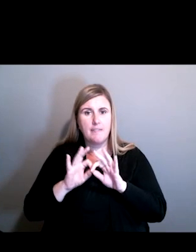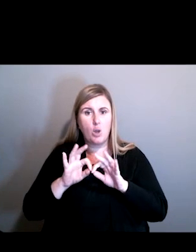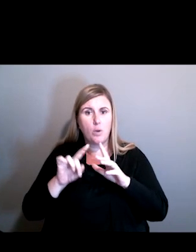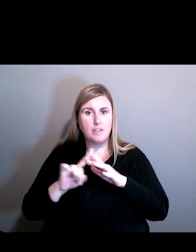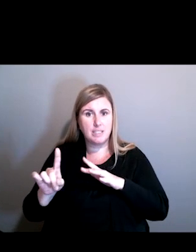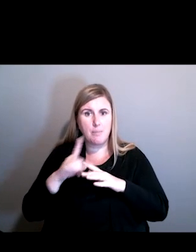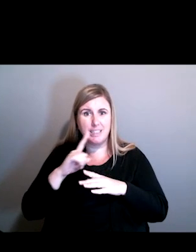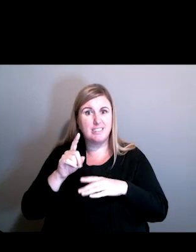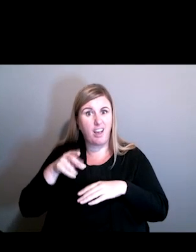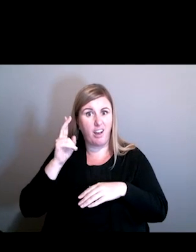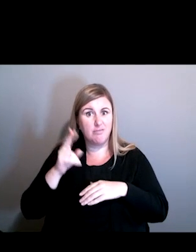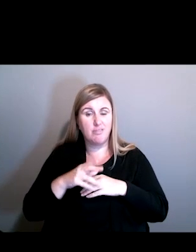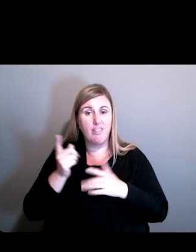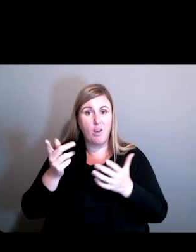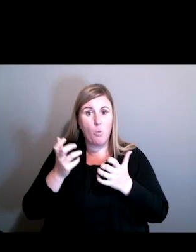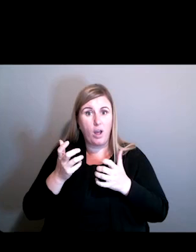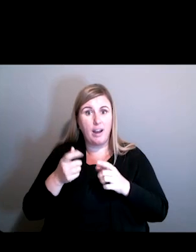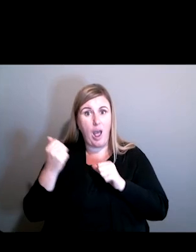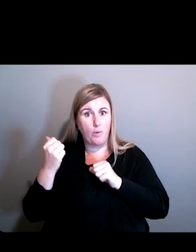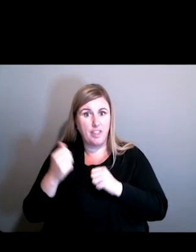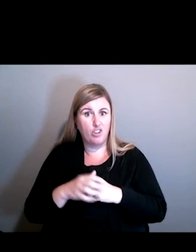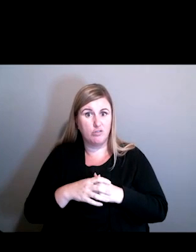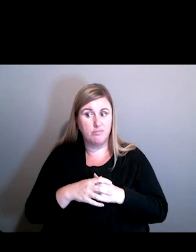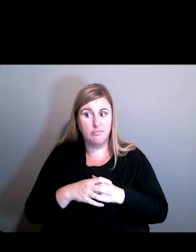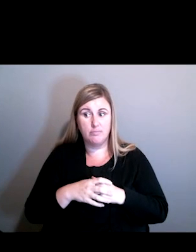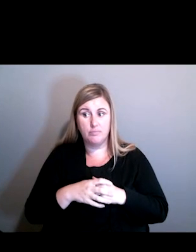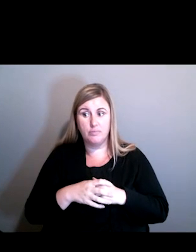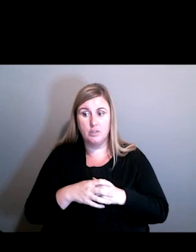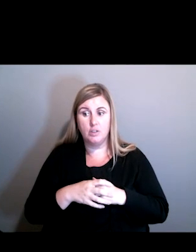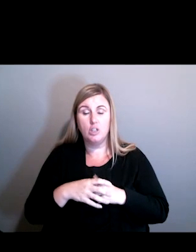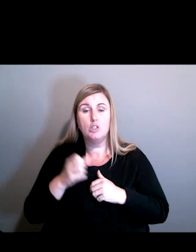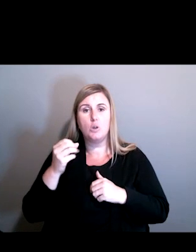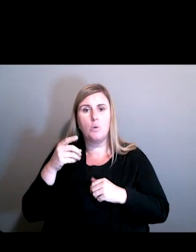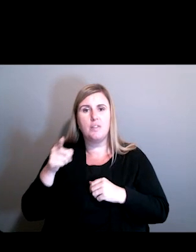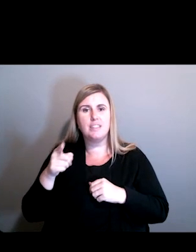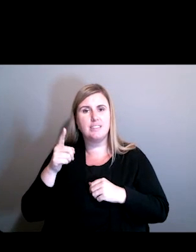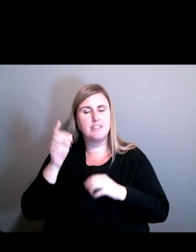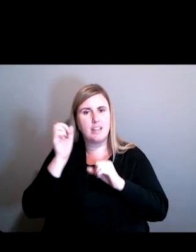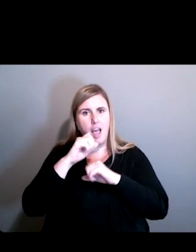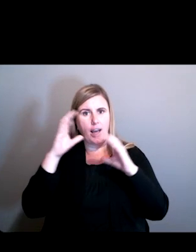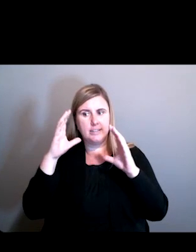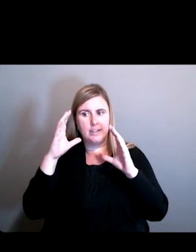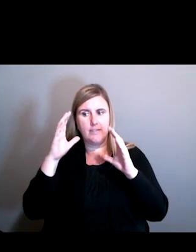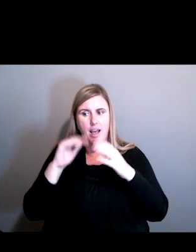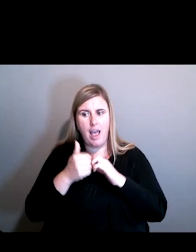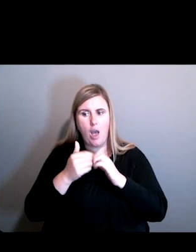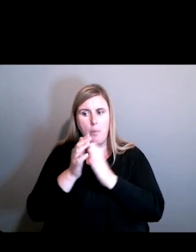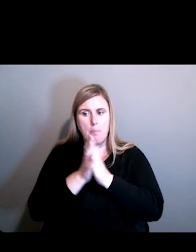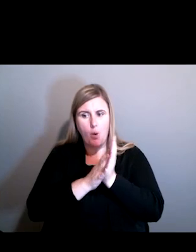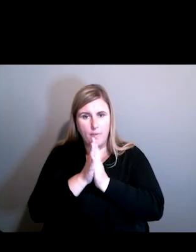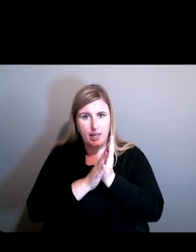of escape is pretty high. They want out of there. And so this is the idea of